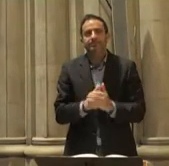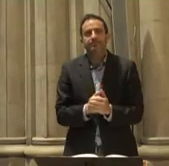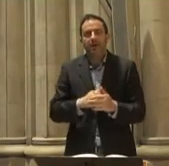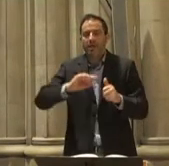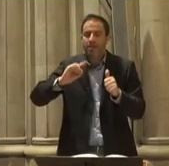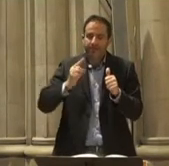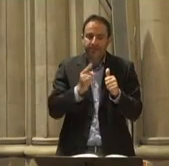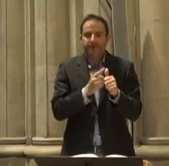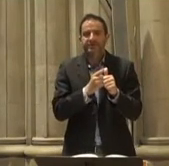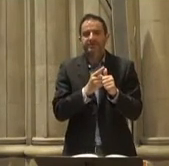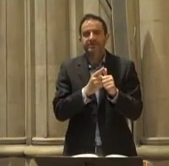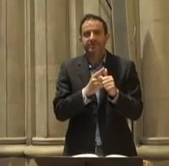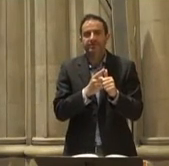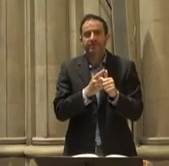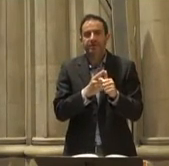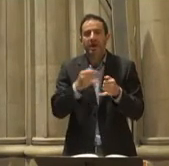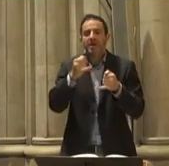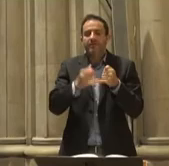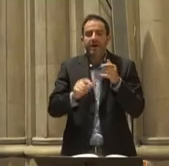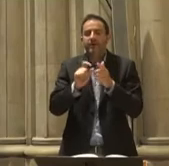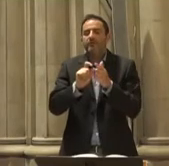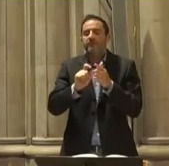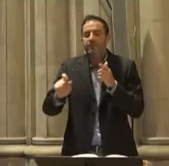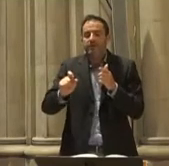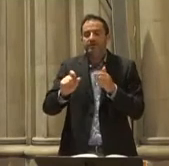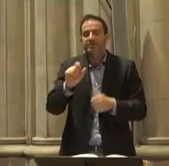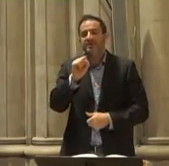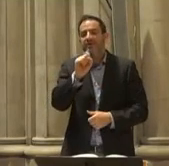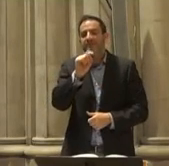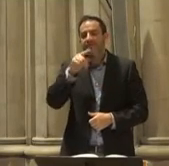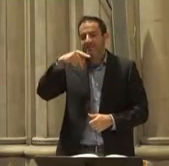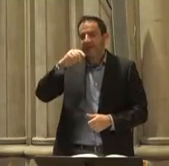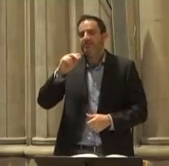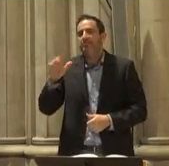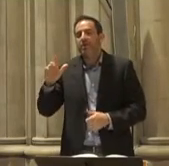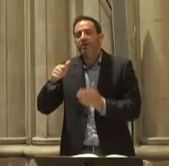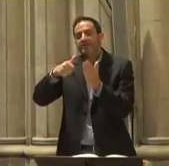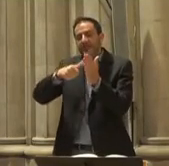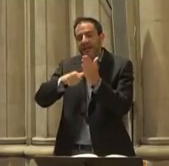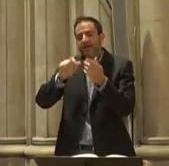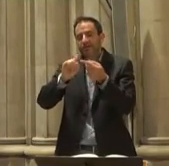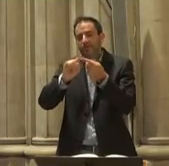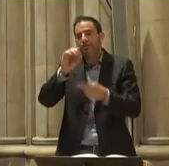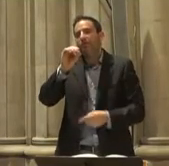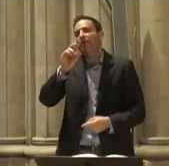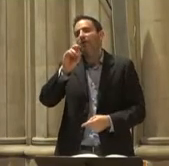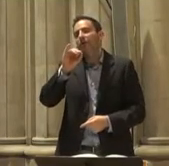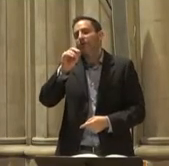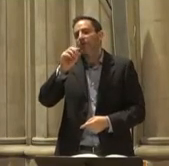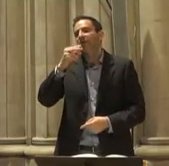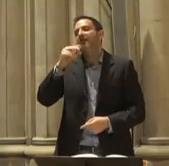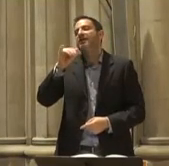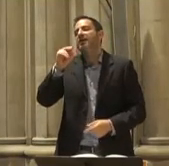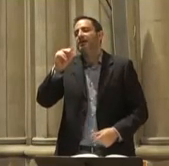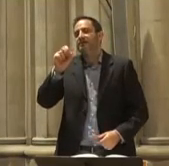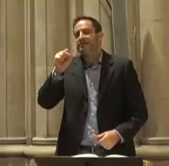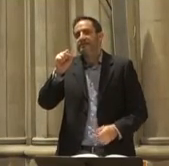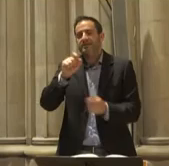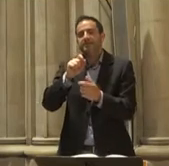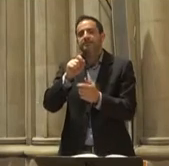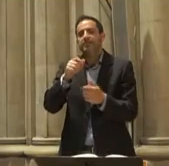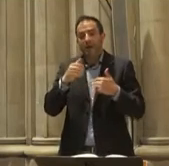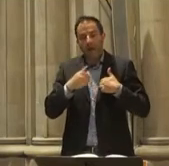The first, the final verse of St. Paul's second letter to the Corinthians, includes the beautiful